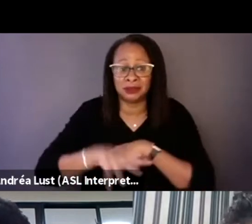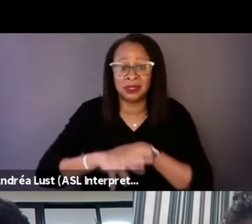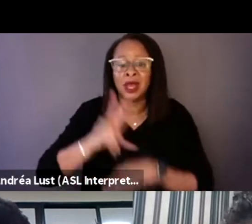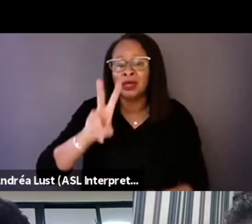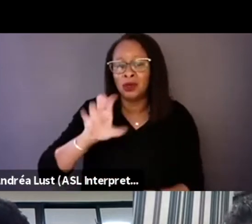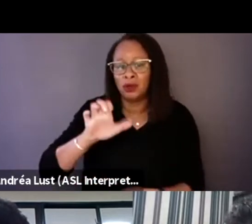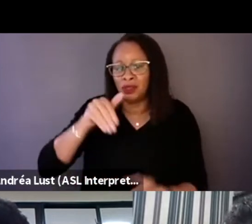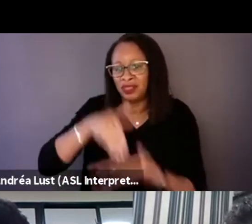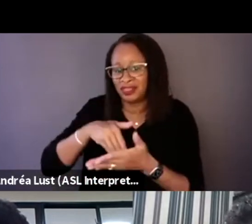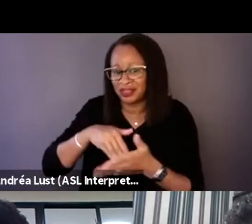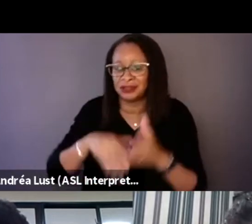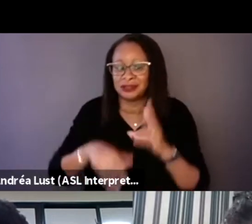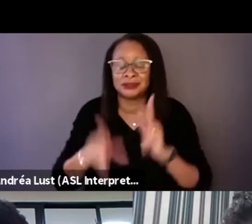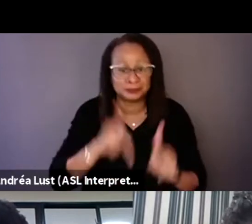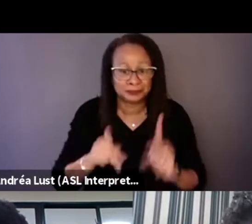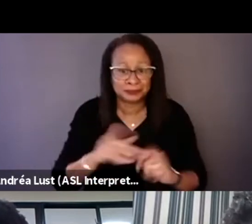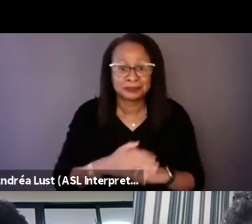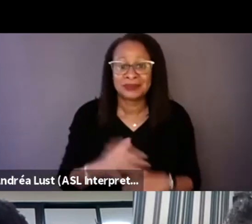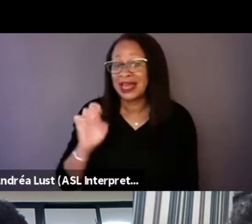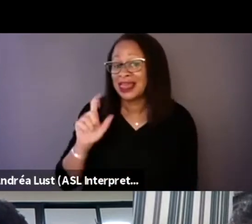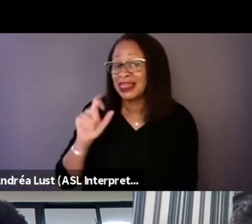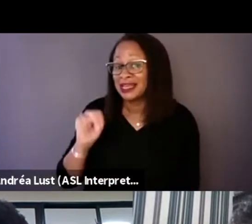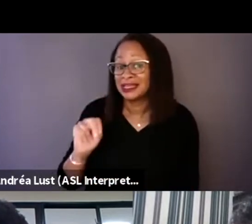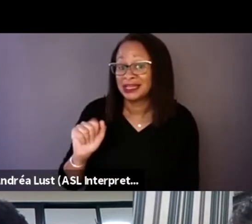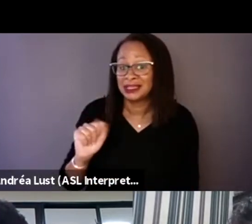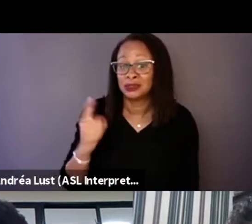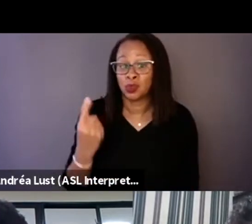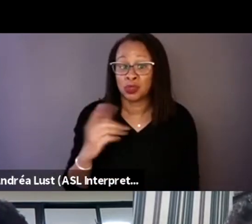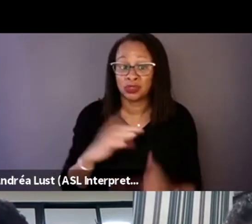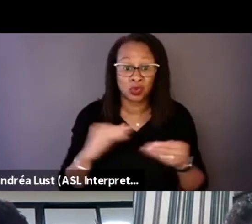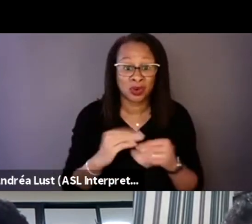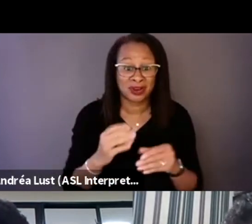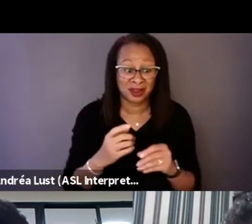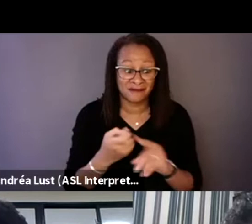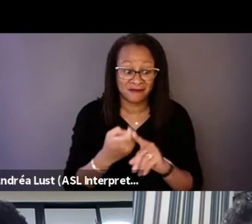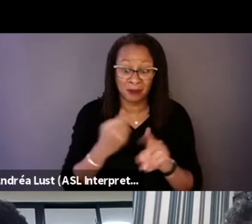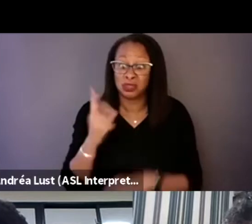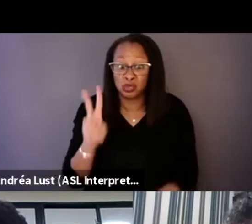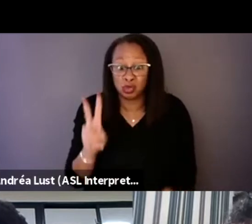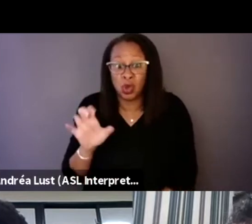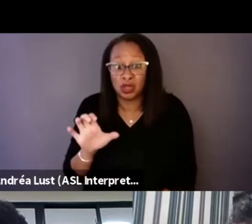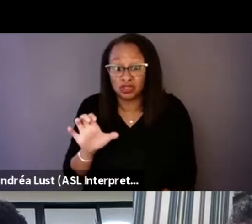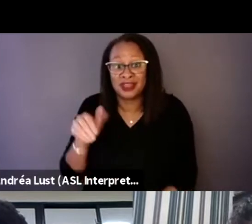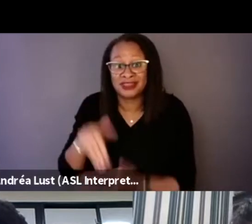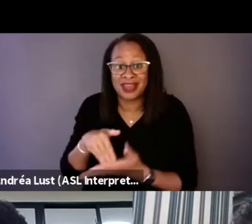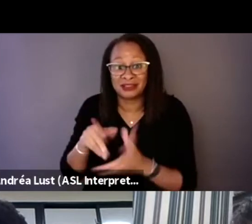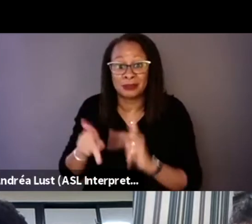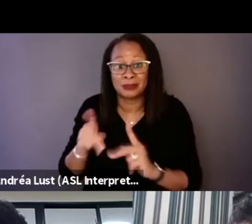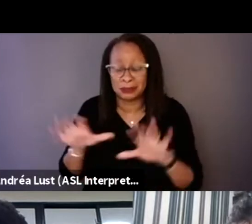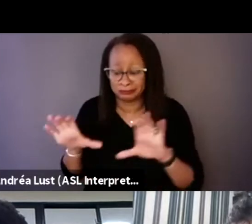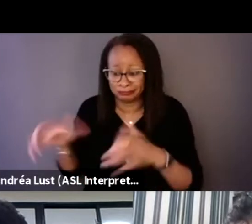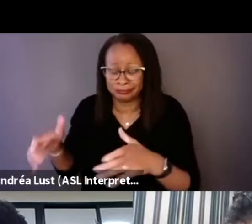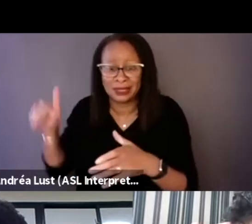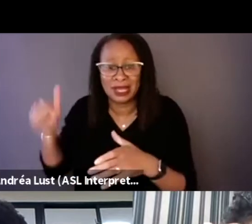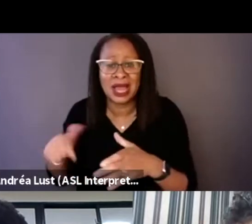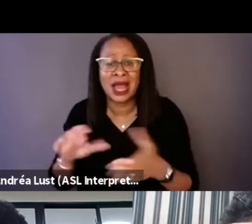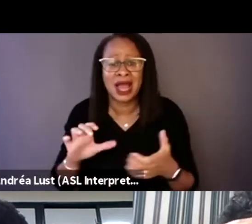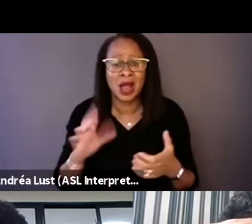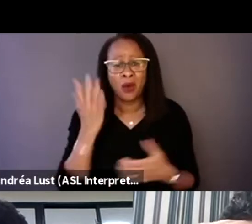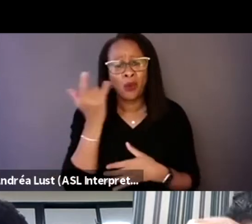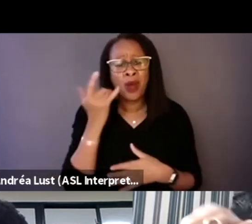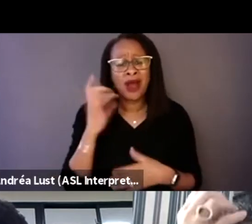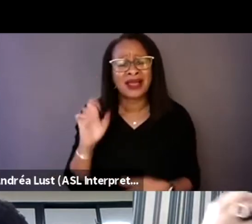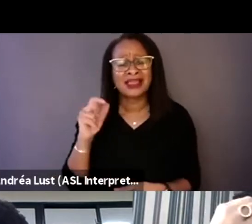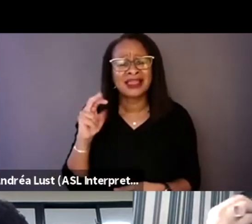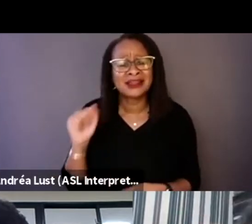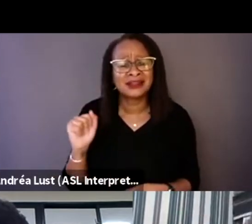one story of 200,000 people. Michèle, like, why Elena? How did you guys meet? What really drew you to